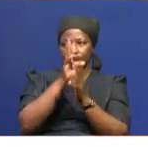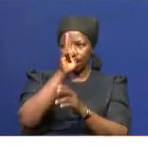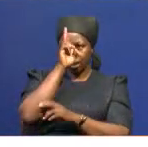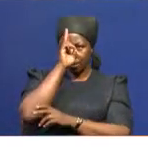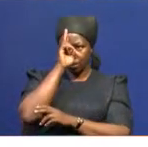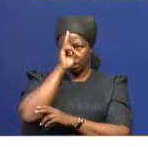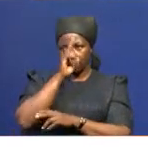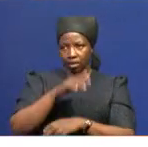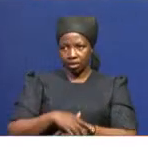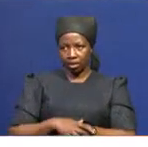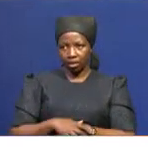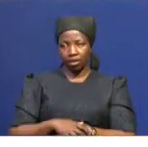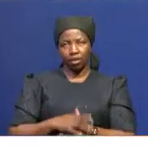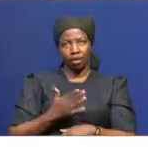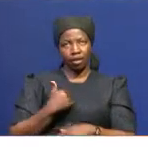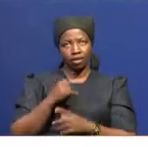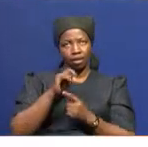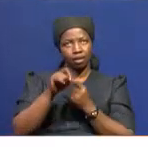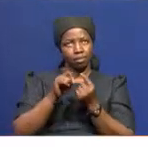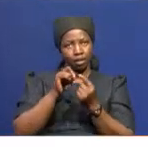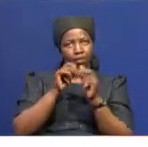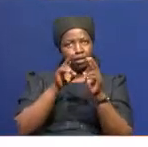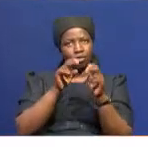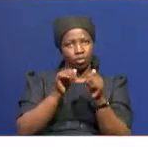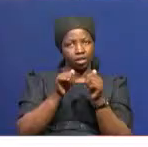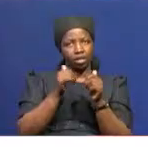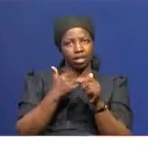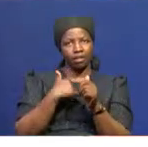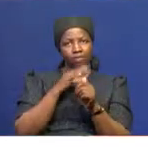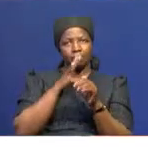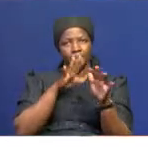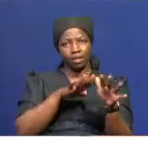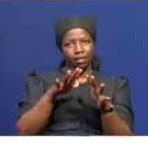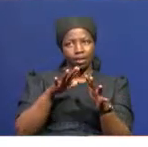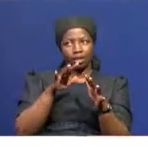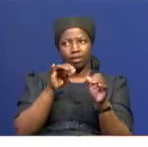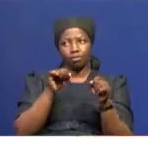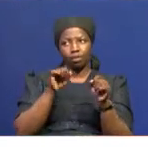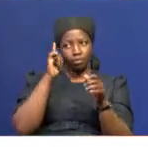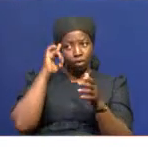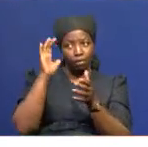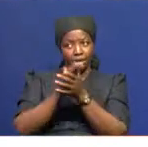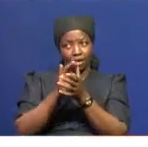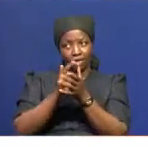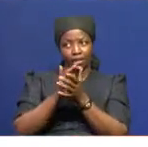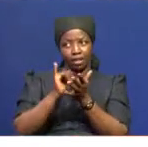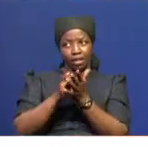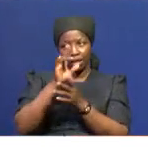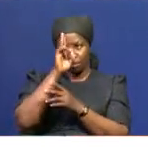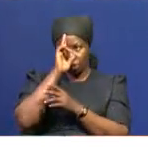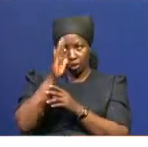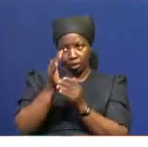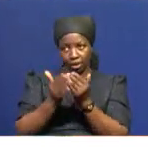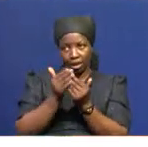their lives, with certain issues that they may be going through. Can we believe that the police will take care of us?